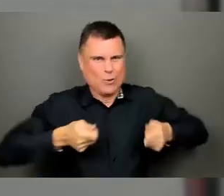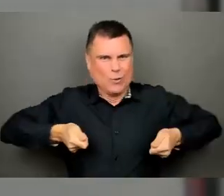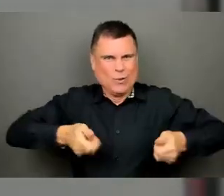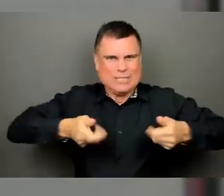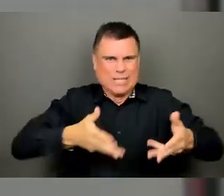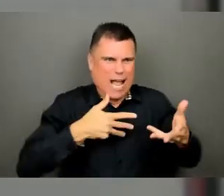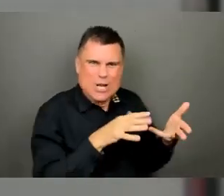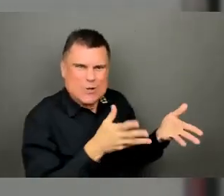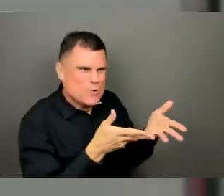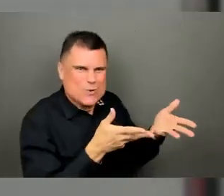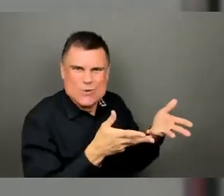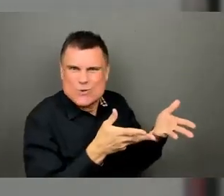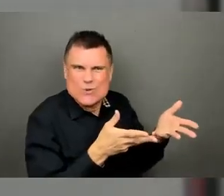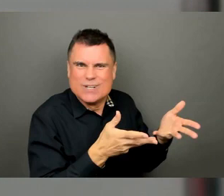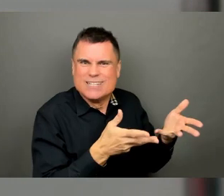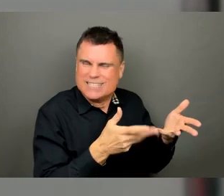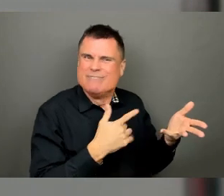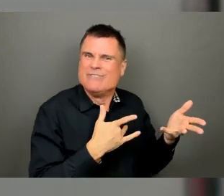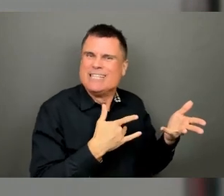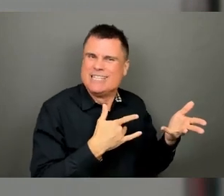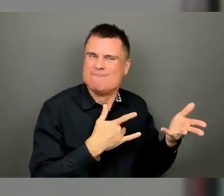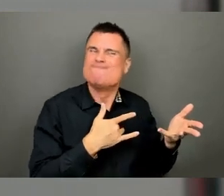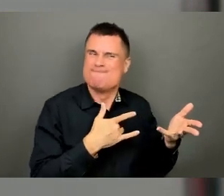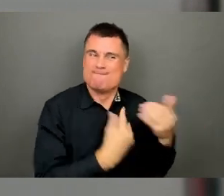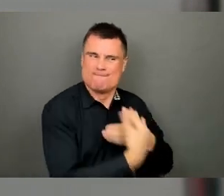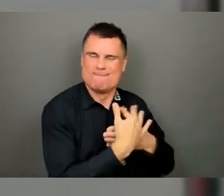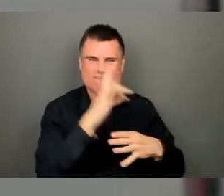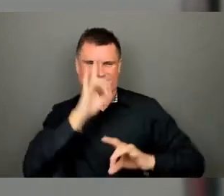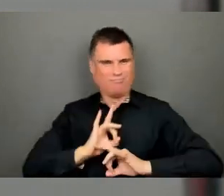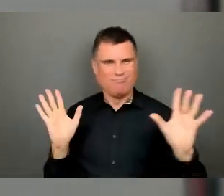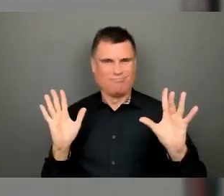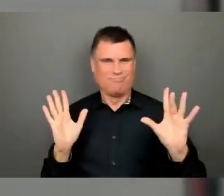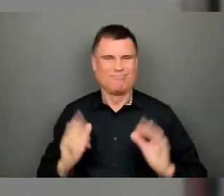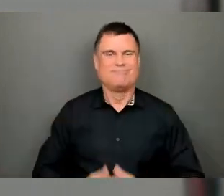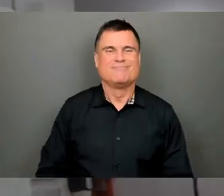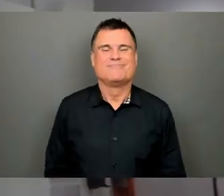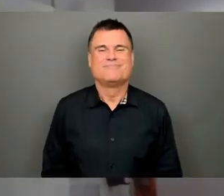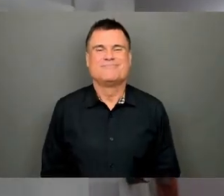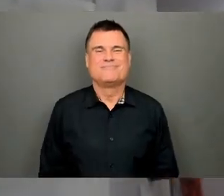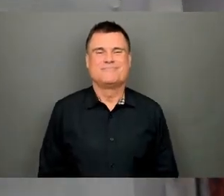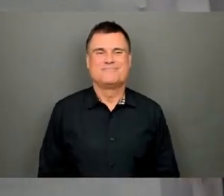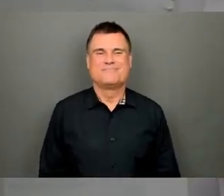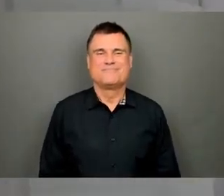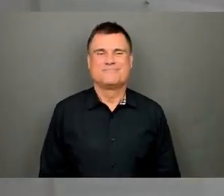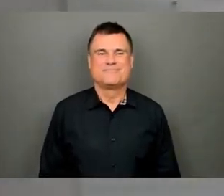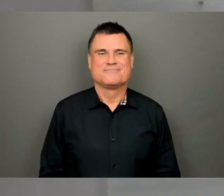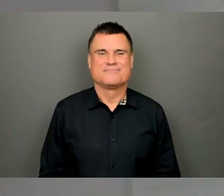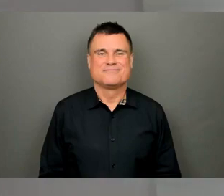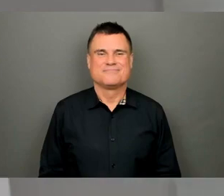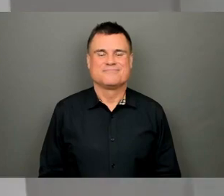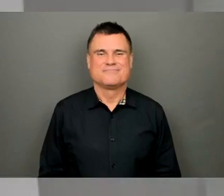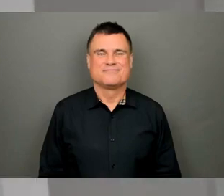really find a groove and a grittiness that I don't necessarily feel I have, and so hip-hop dance makes me kind of feel like a